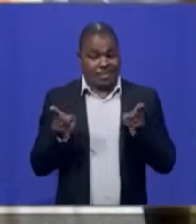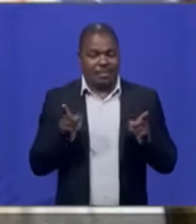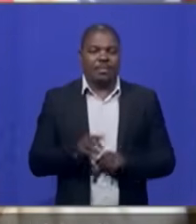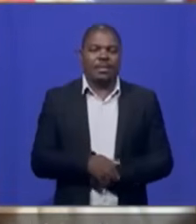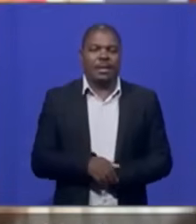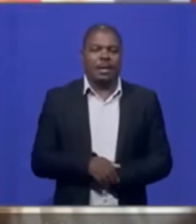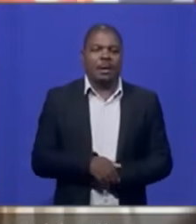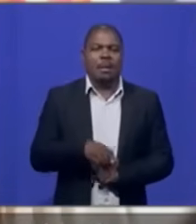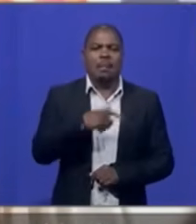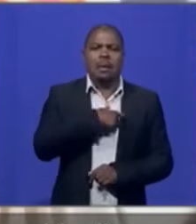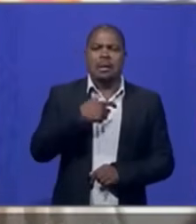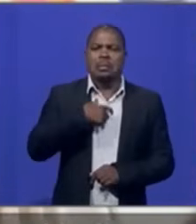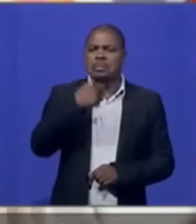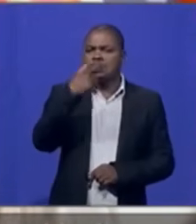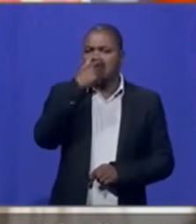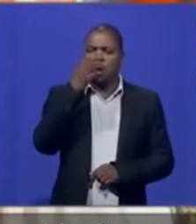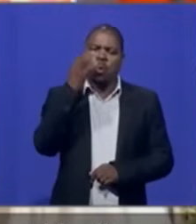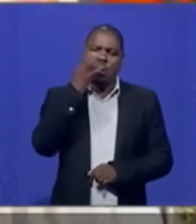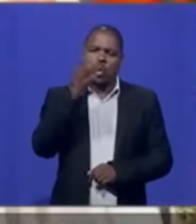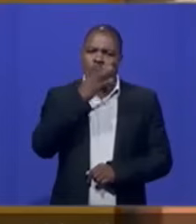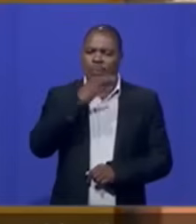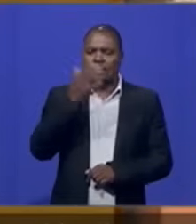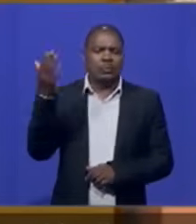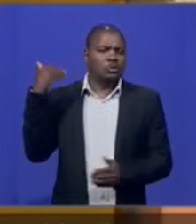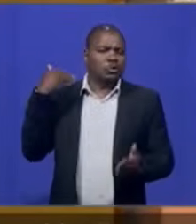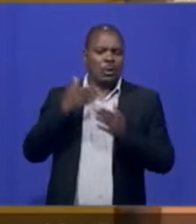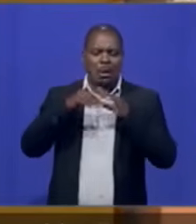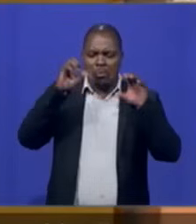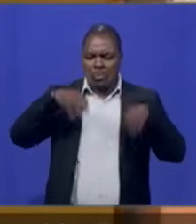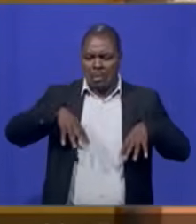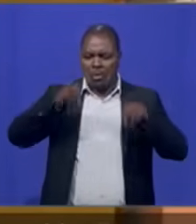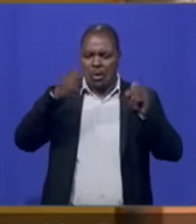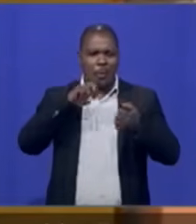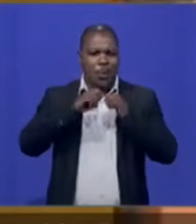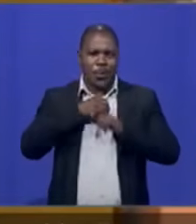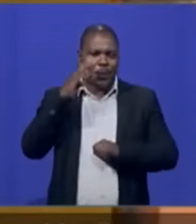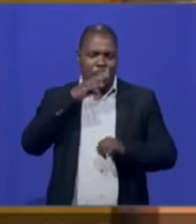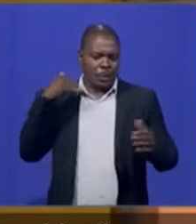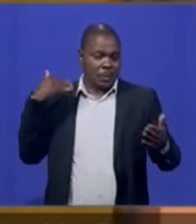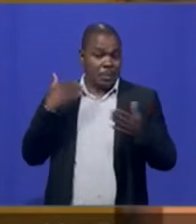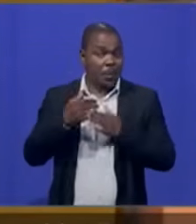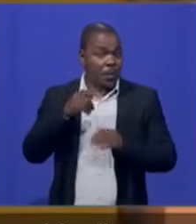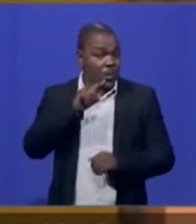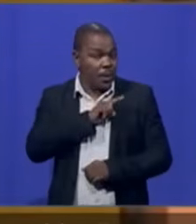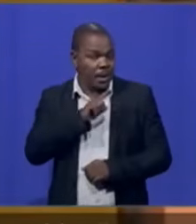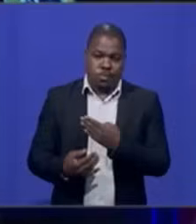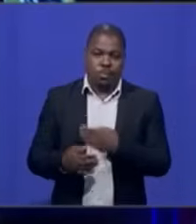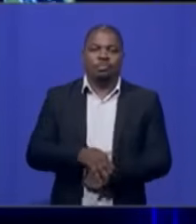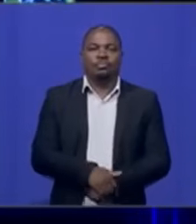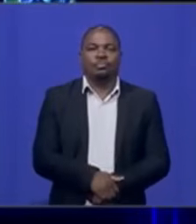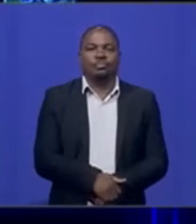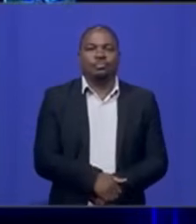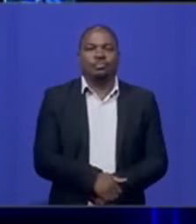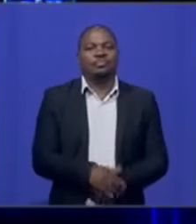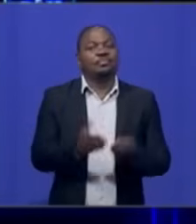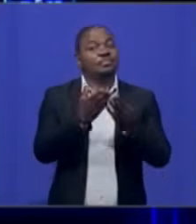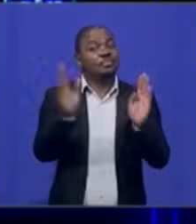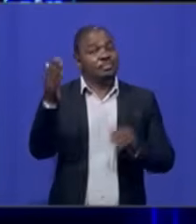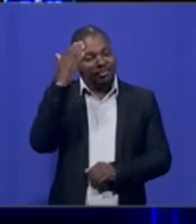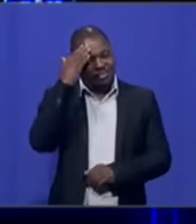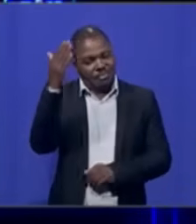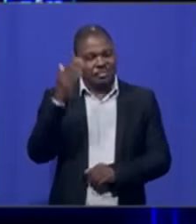Mopresidente Cyril Ramaphosa o re katleho ya ho se be le ho kgawa phepelo ya motlakase e ka amahangwa le tshebetso e ntlafetseng ya Eskom. Mohi dumela